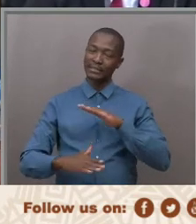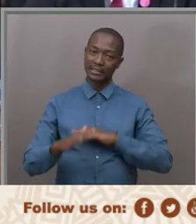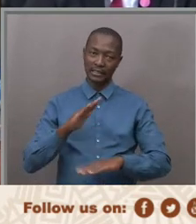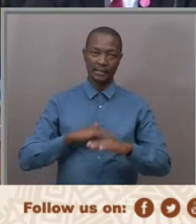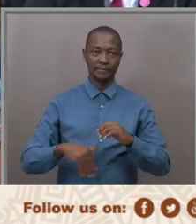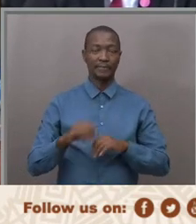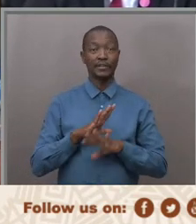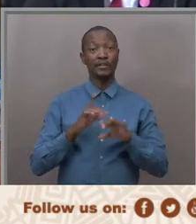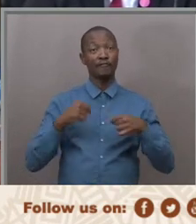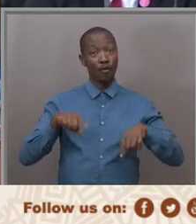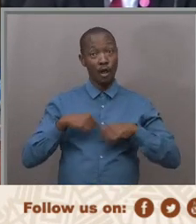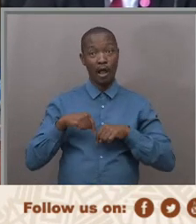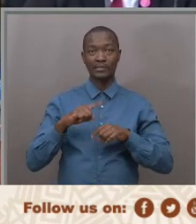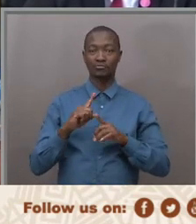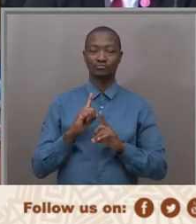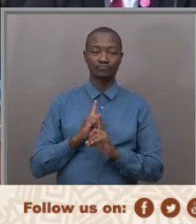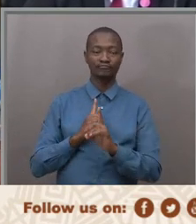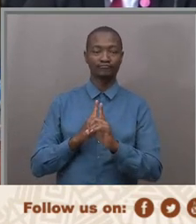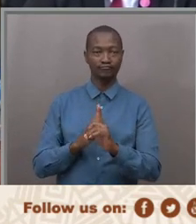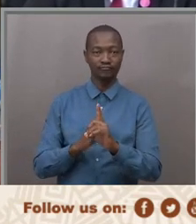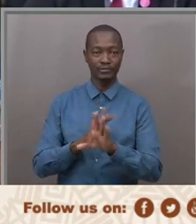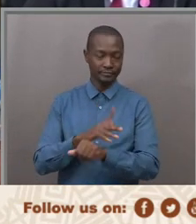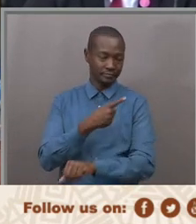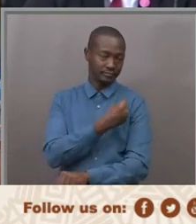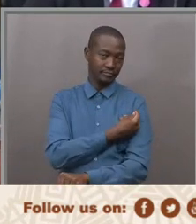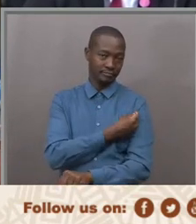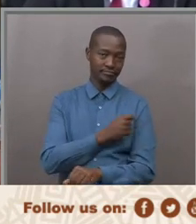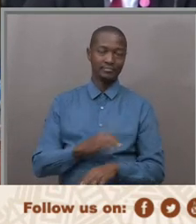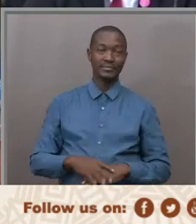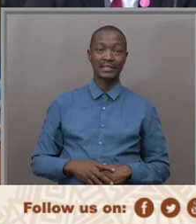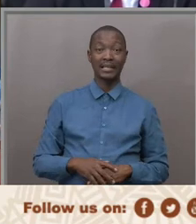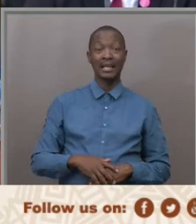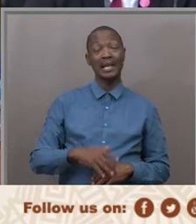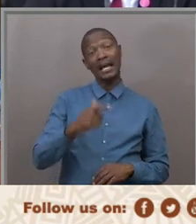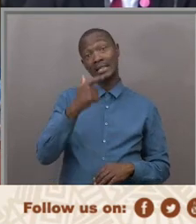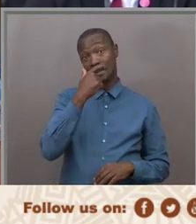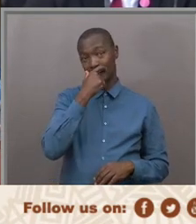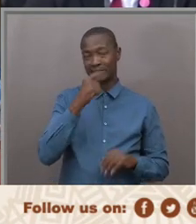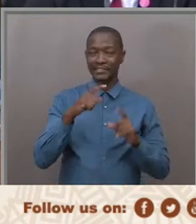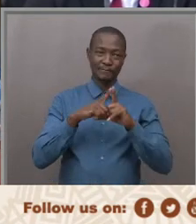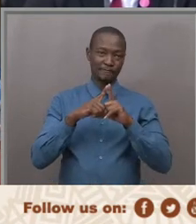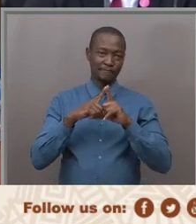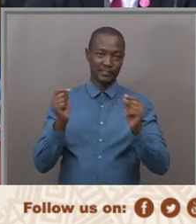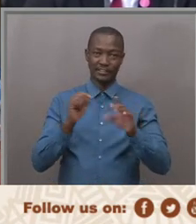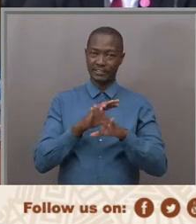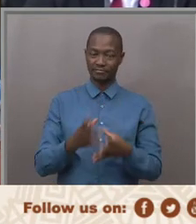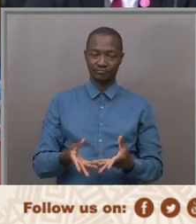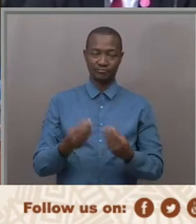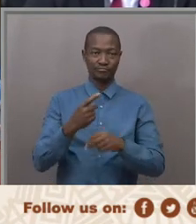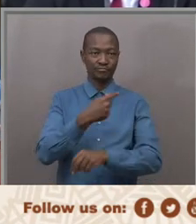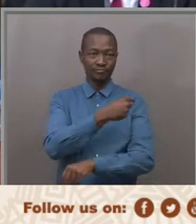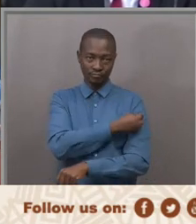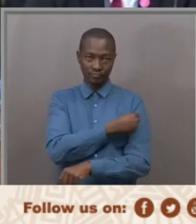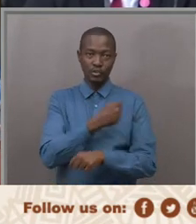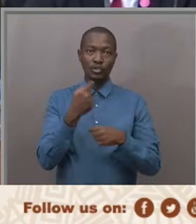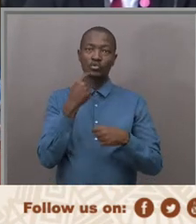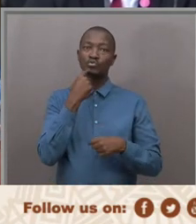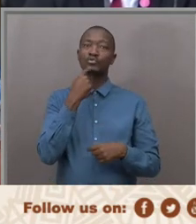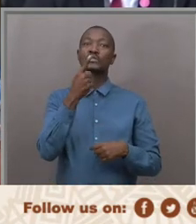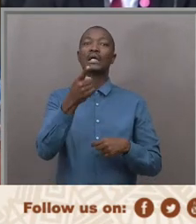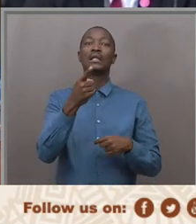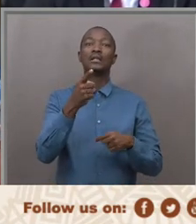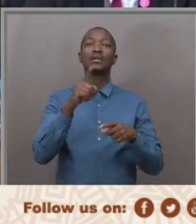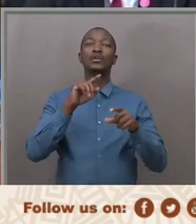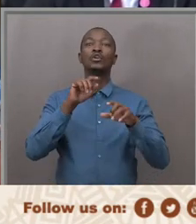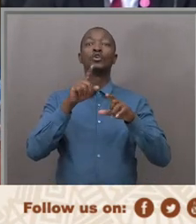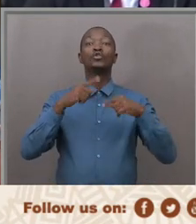for our turn. We must stand on the queue. The president has already taken the vaccine to send a strong message to